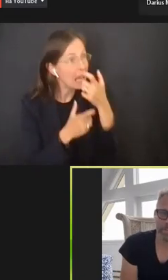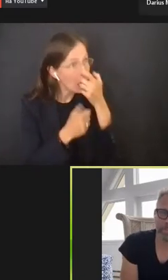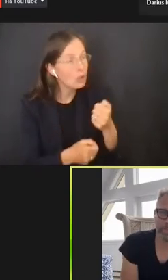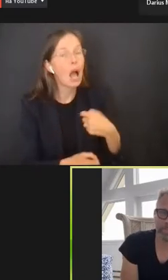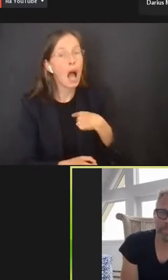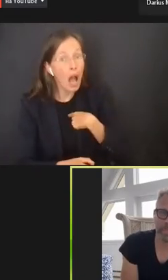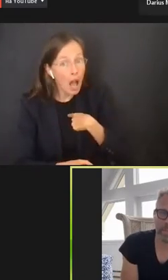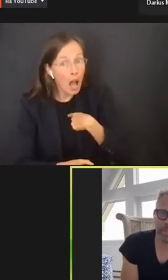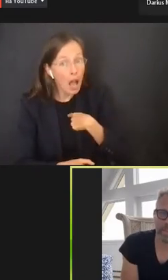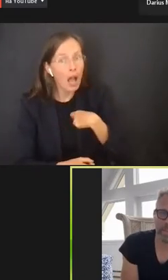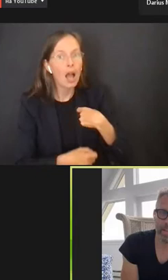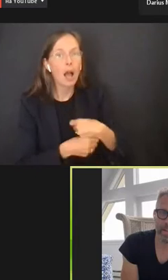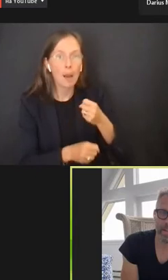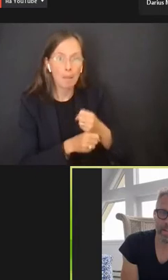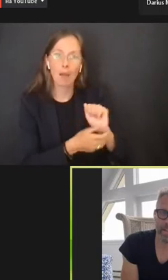film.